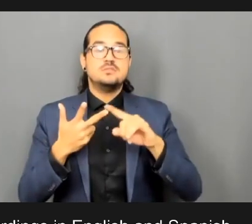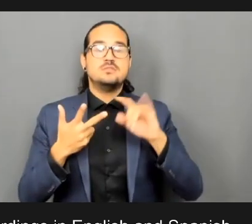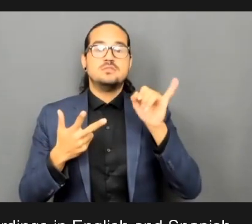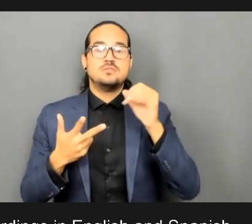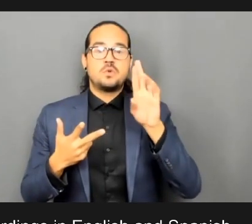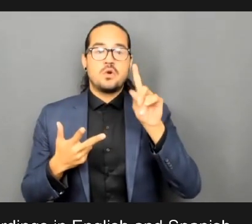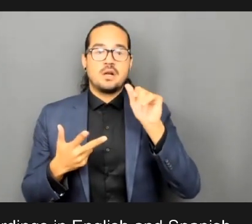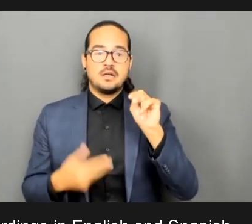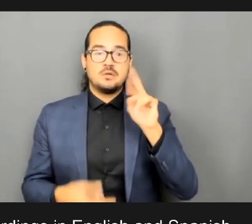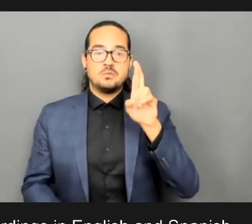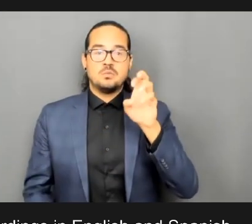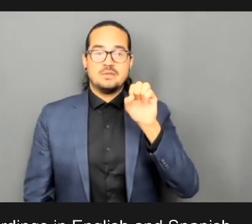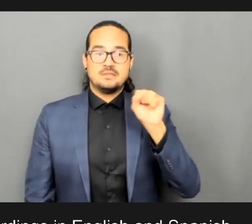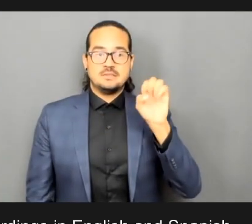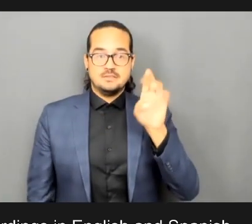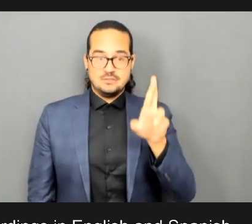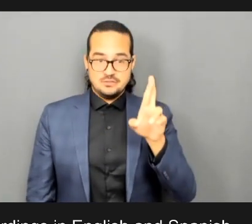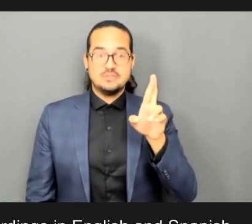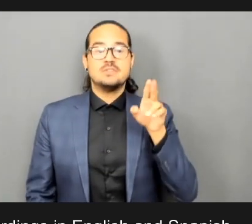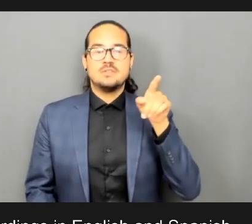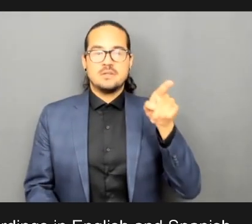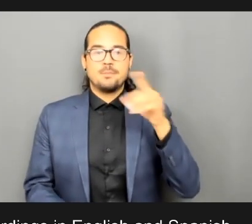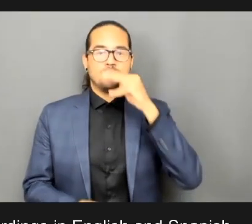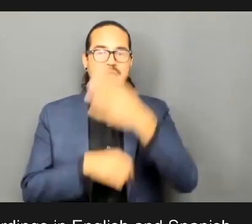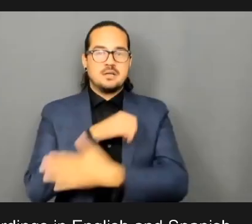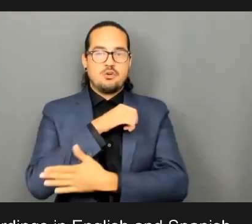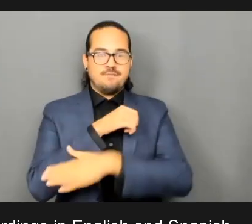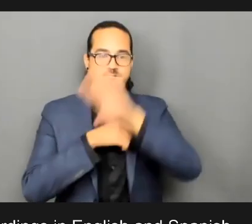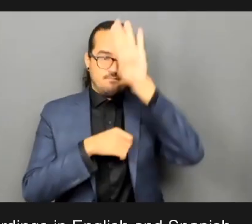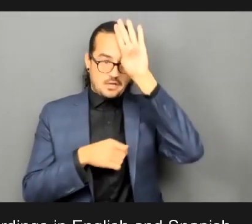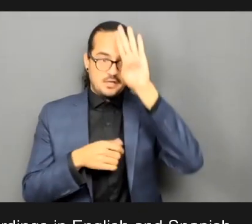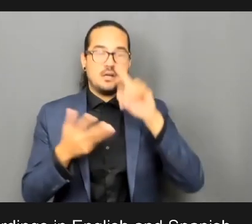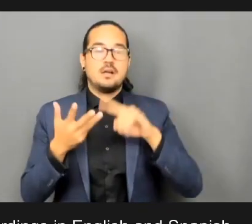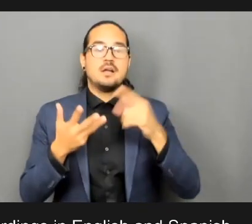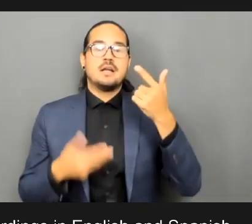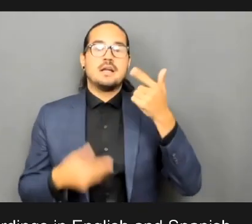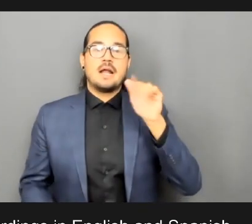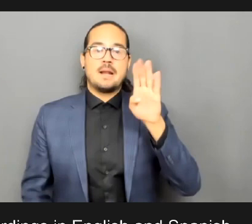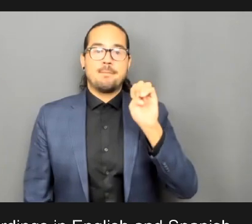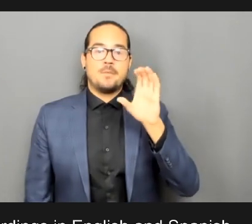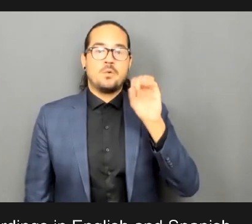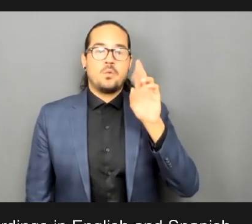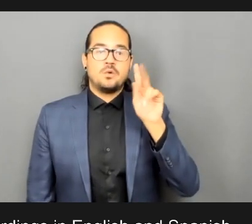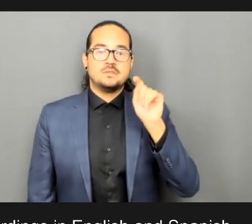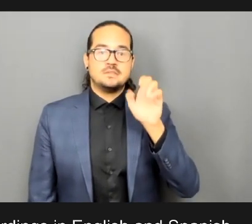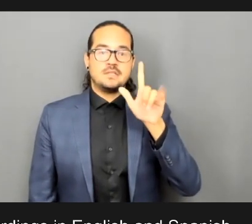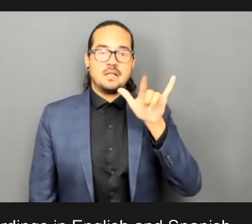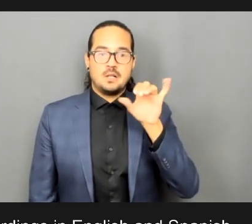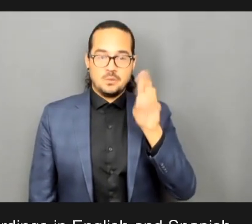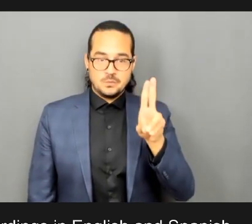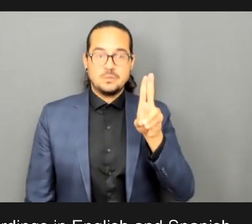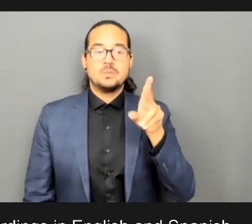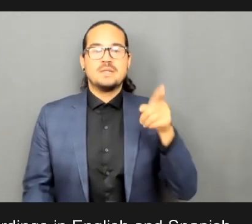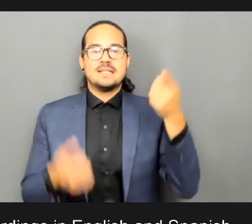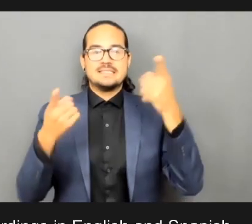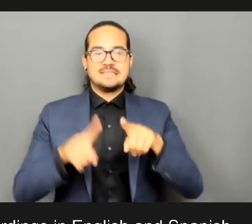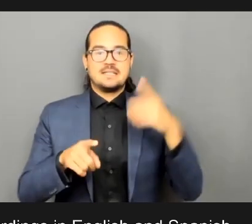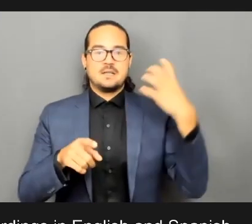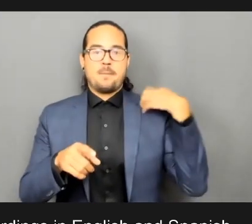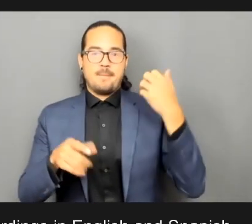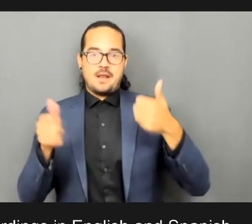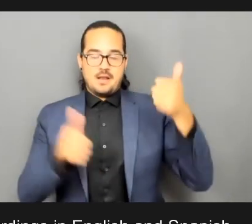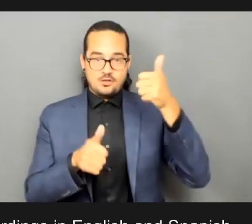Department, Gabe Cordelou, IC Trainee. Now I'll turn it over to